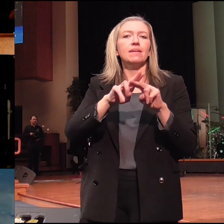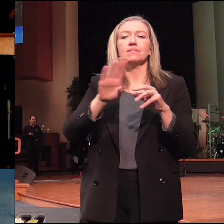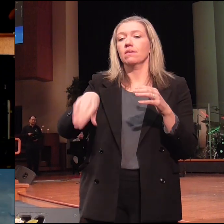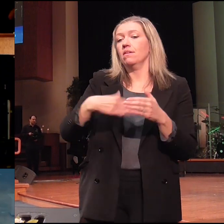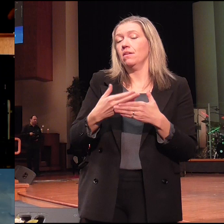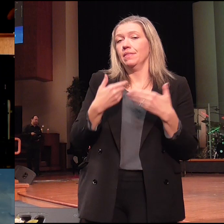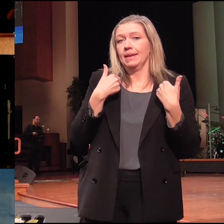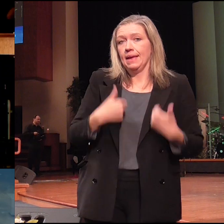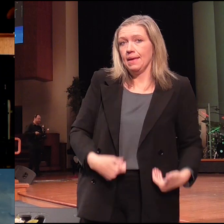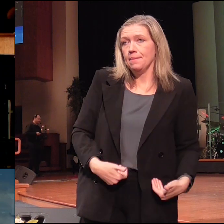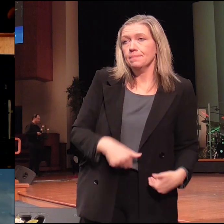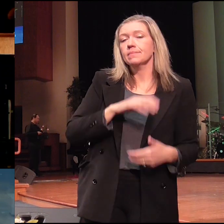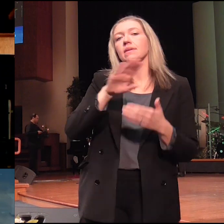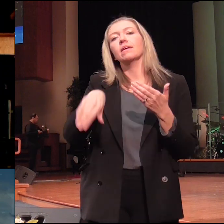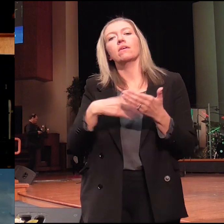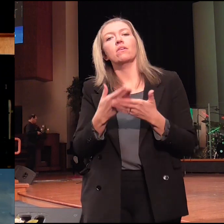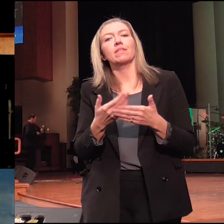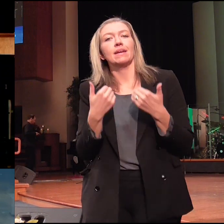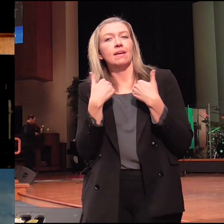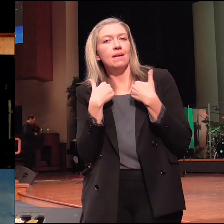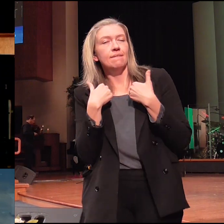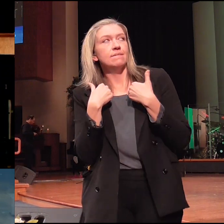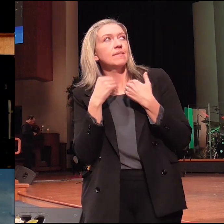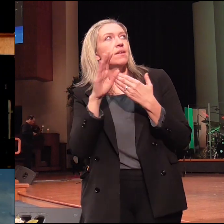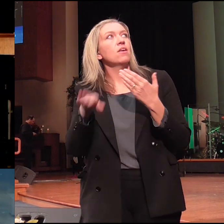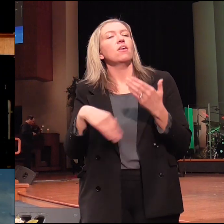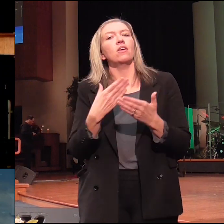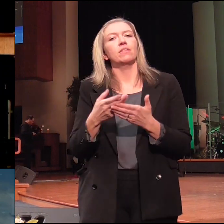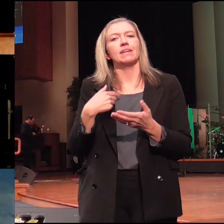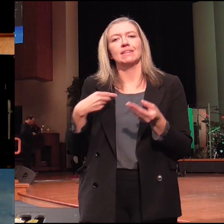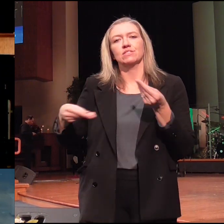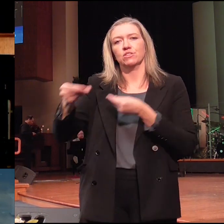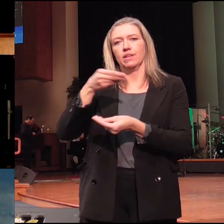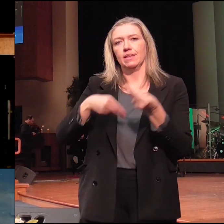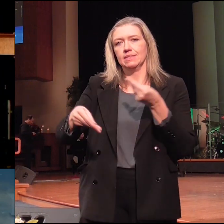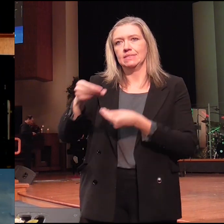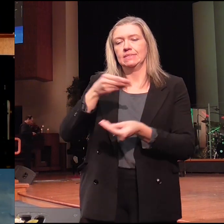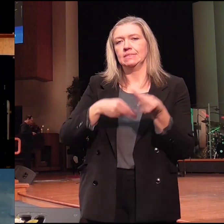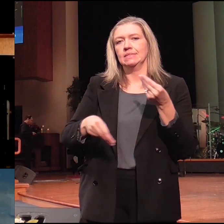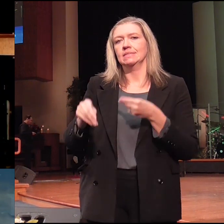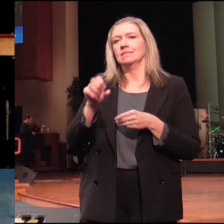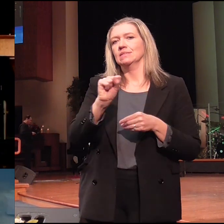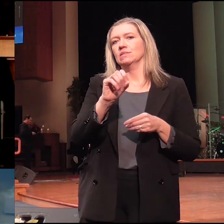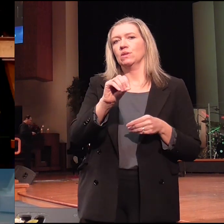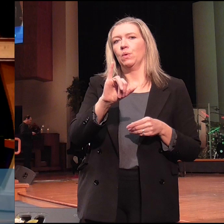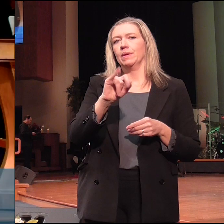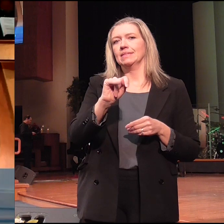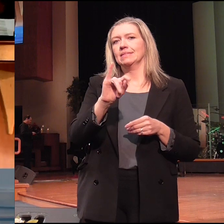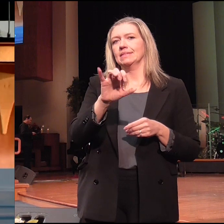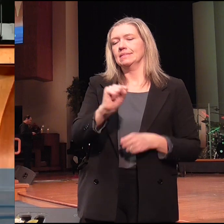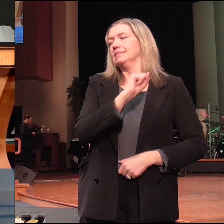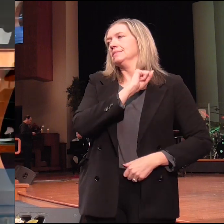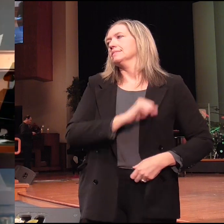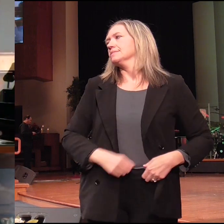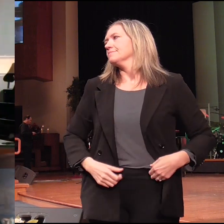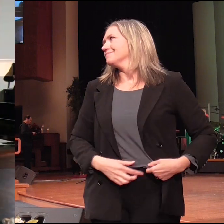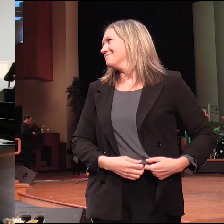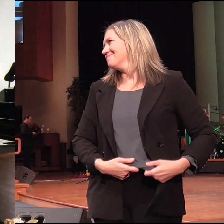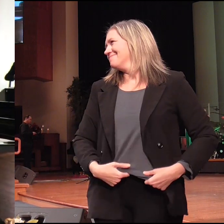all that I am, all that I have, and all that I circulate. And so it is.